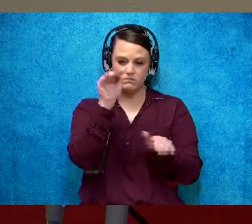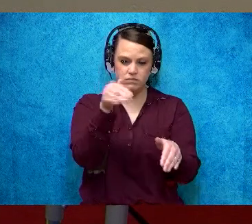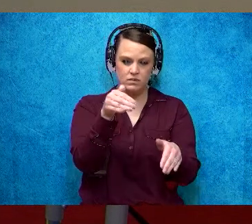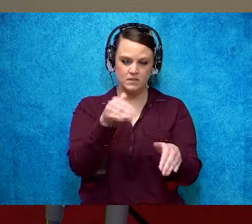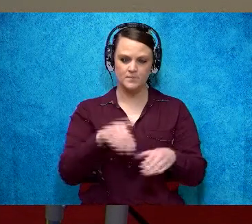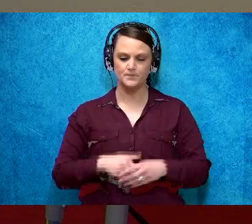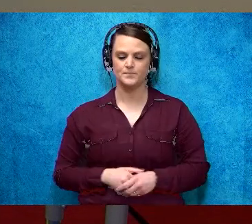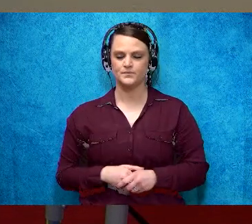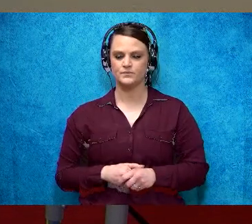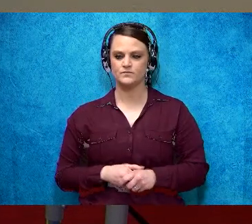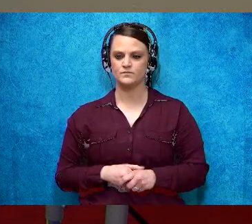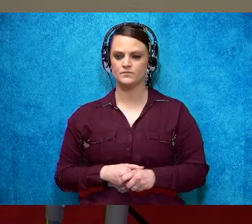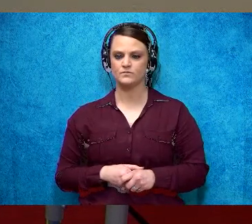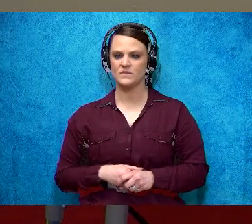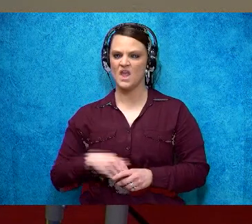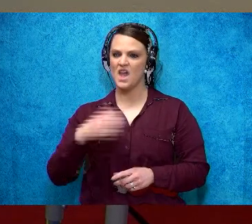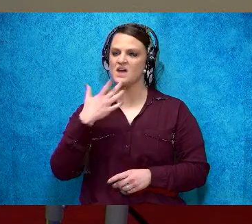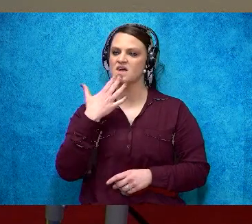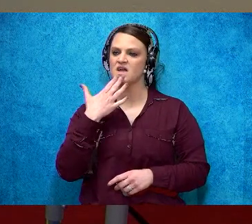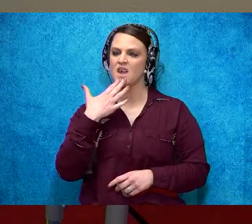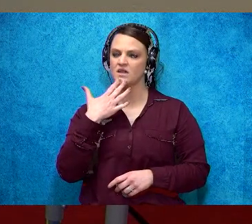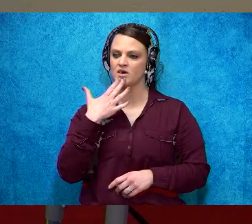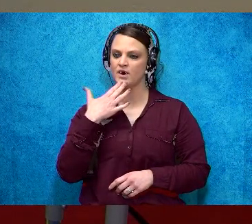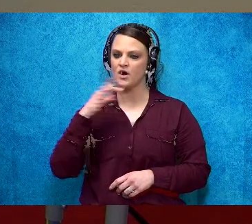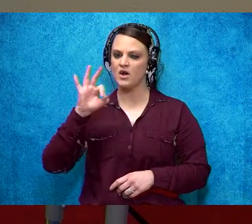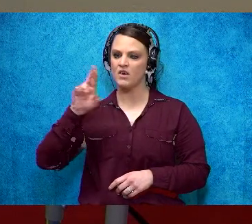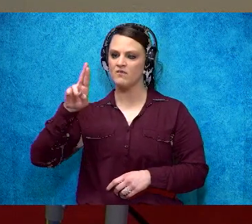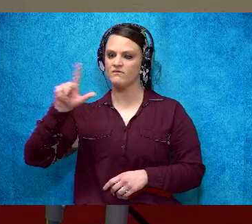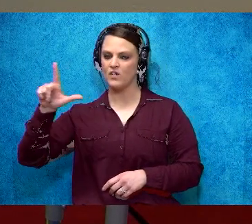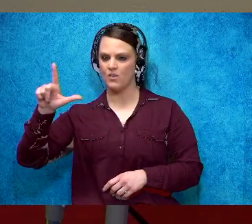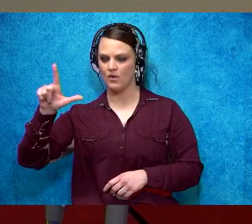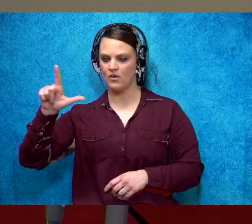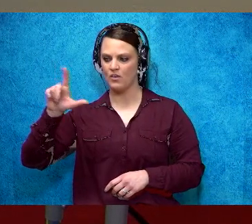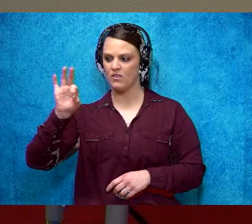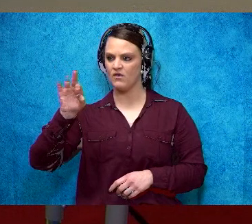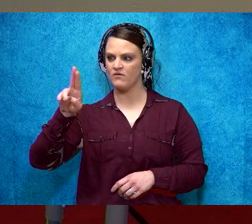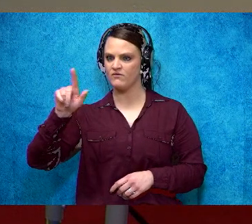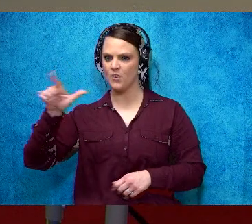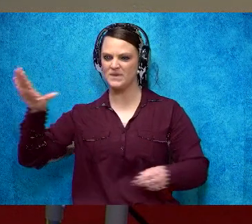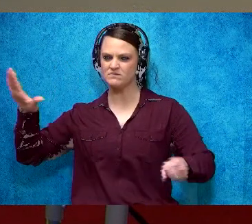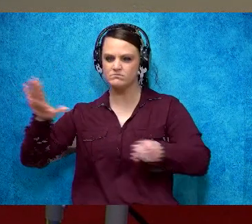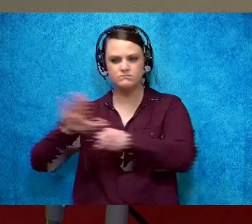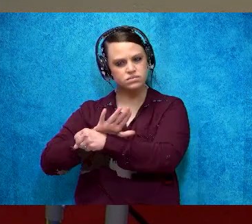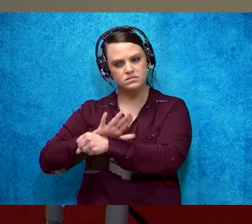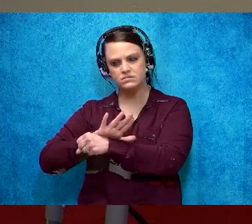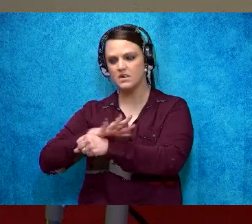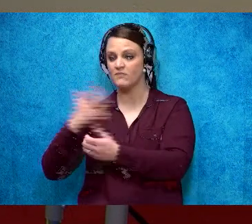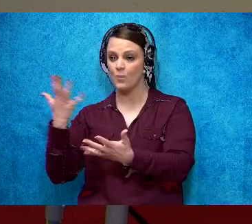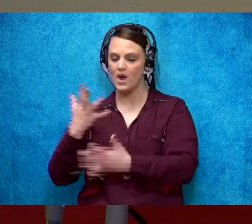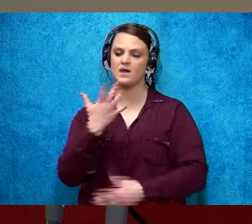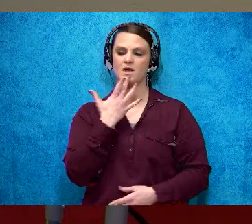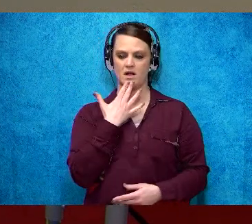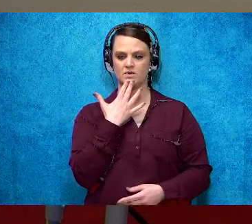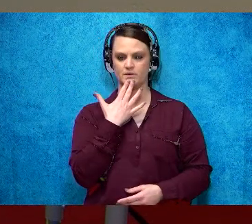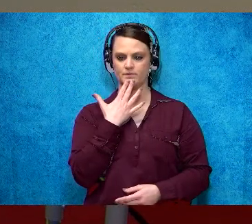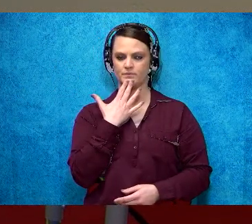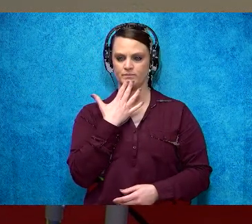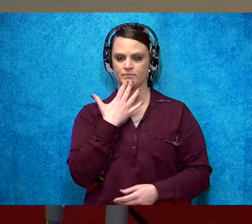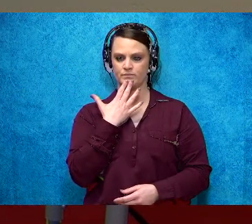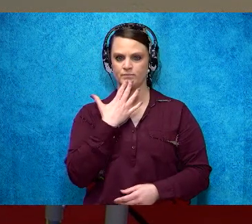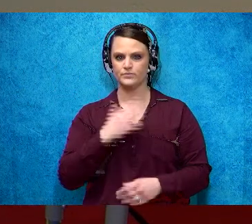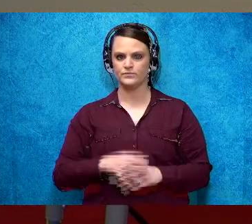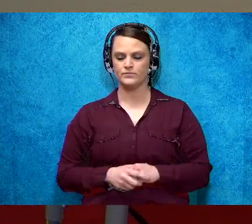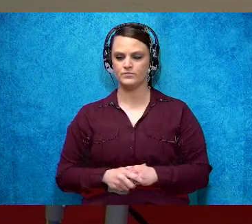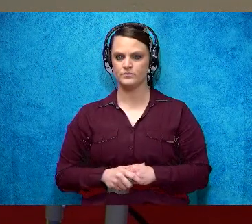And like the first, colorful. The root word is color. Full means it is full of color. Okay? So let's look at